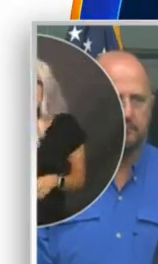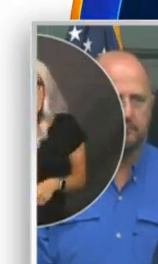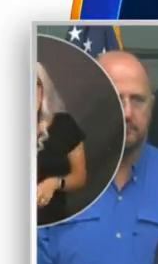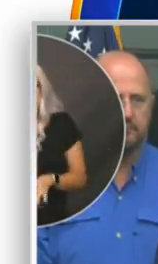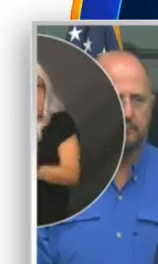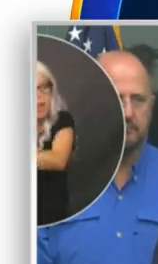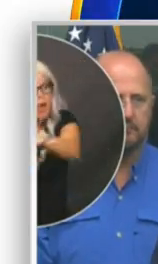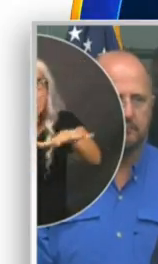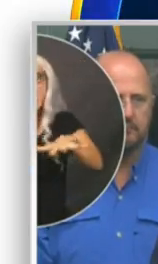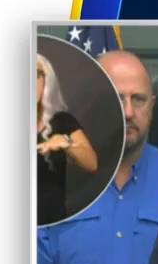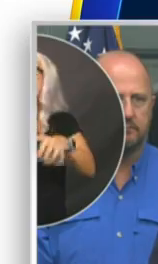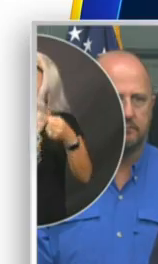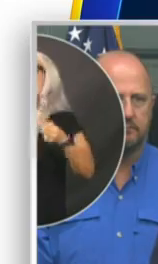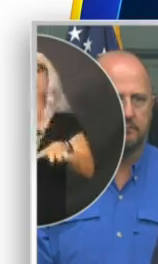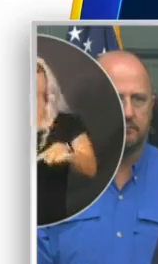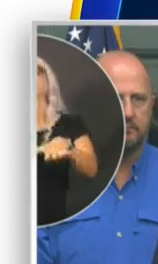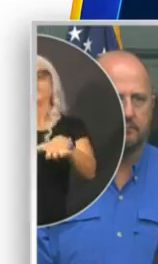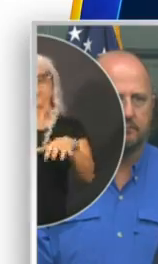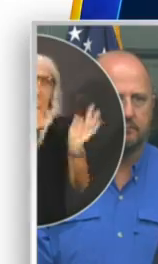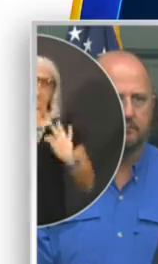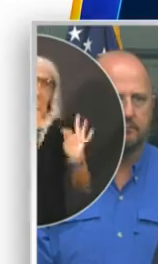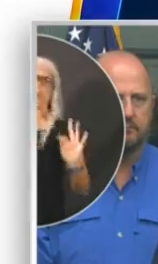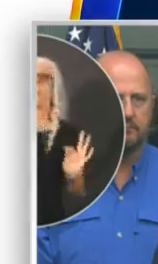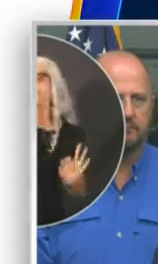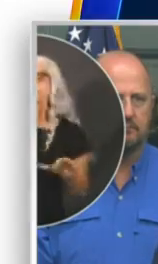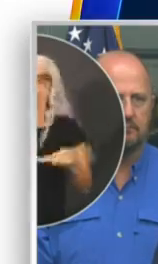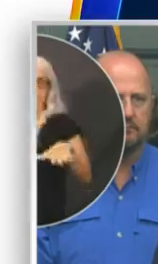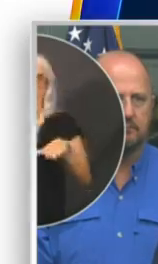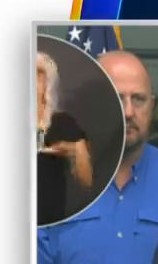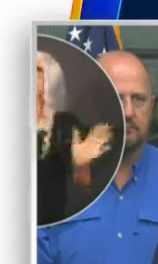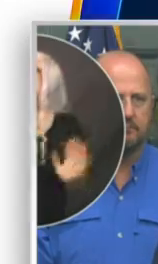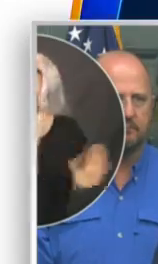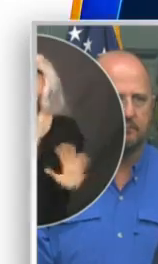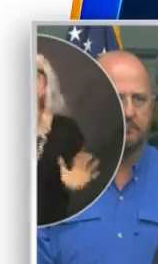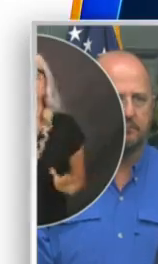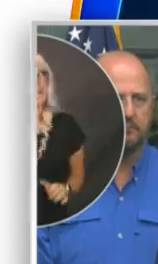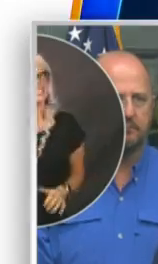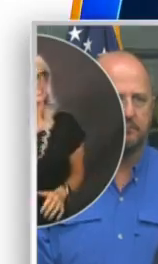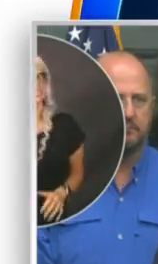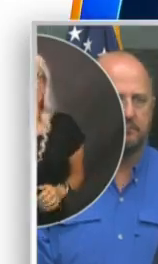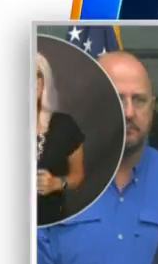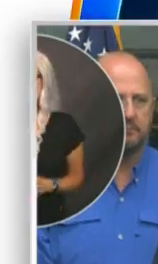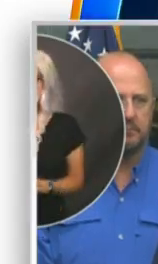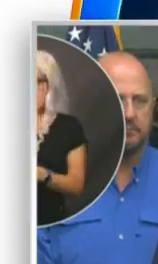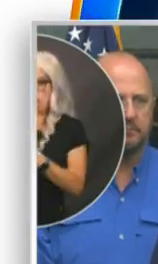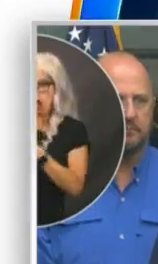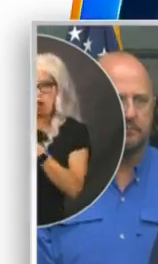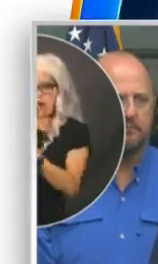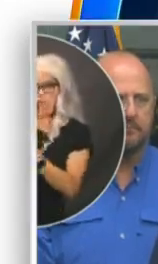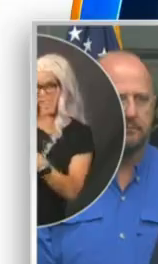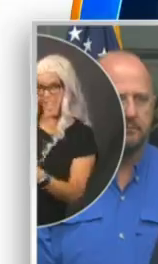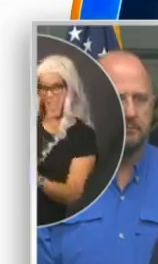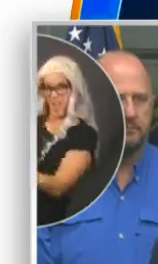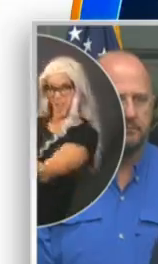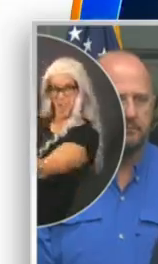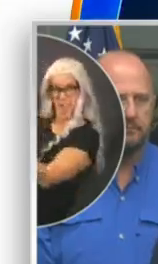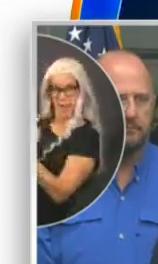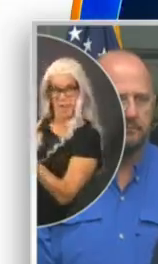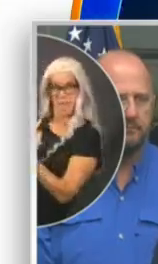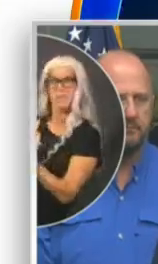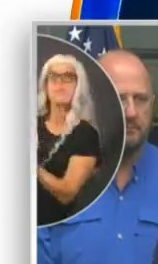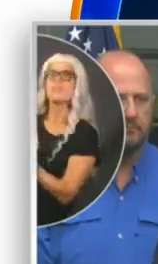it, and it doesn't work out well for them. As the storm has approached, we've already had enough winds to have